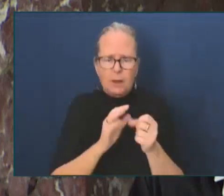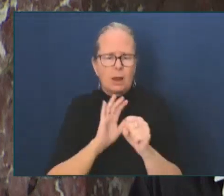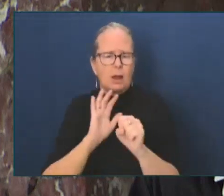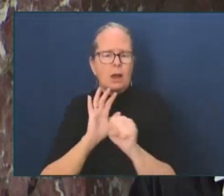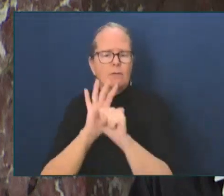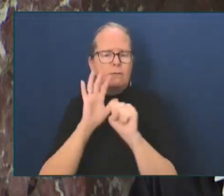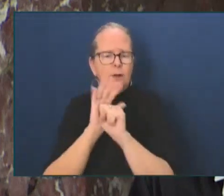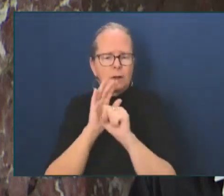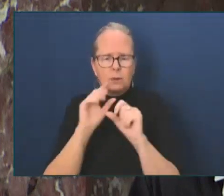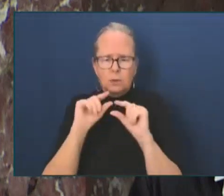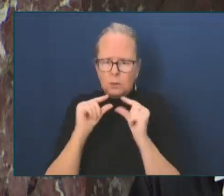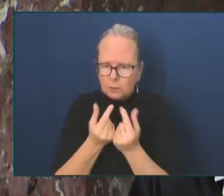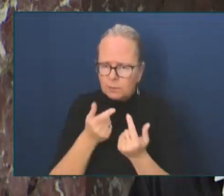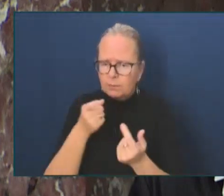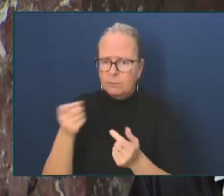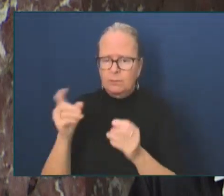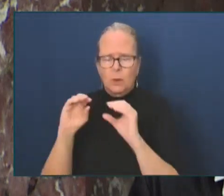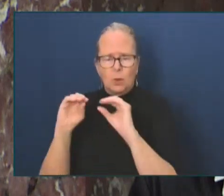working.